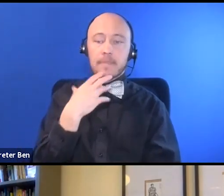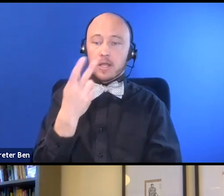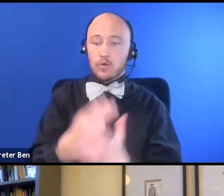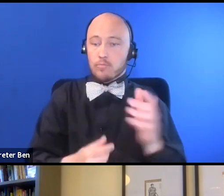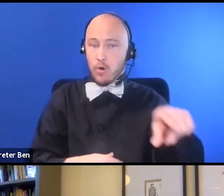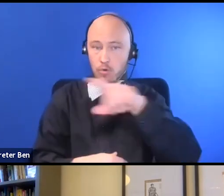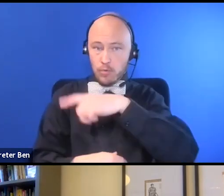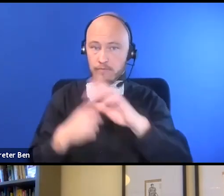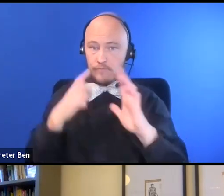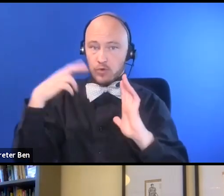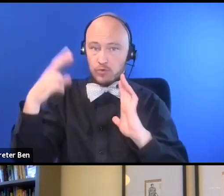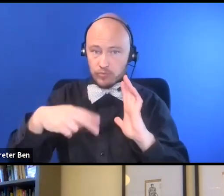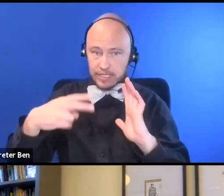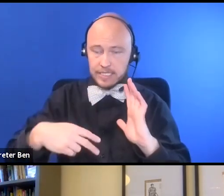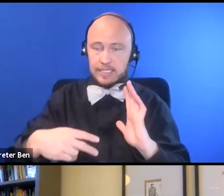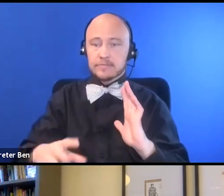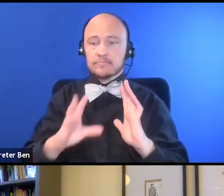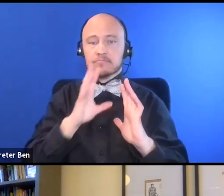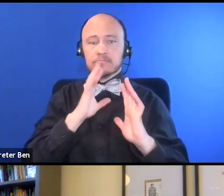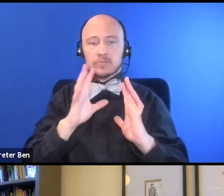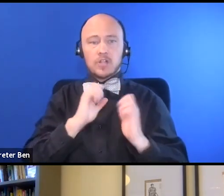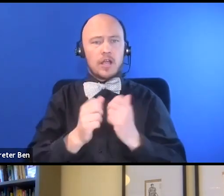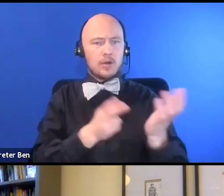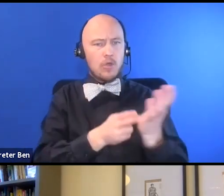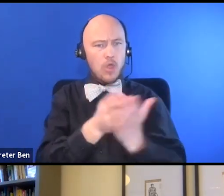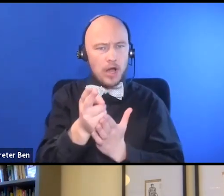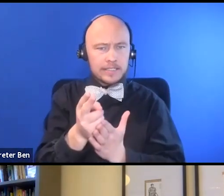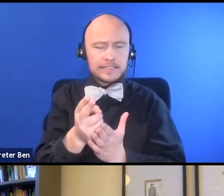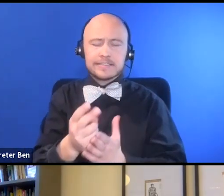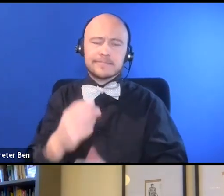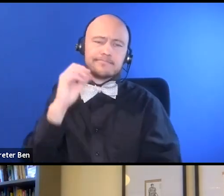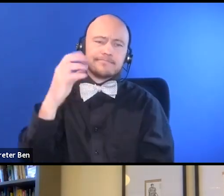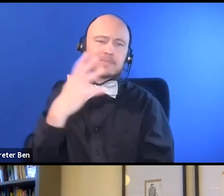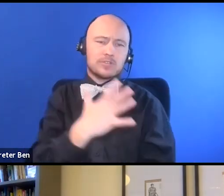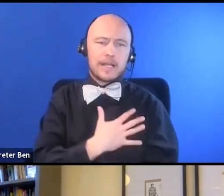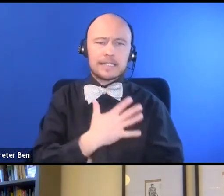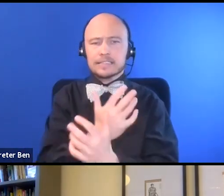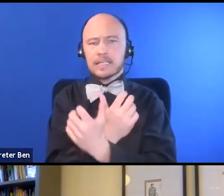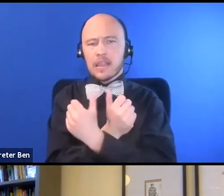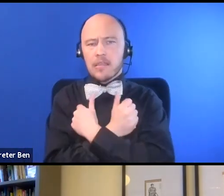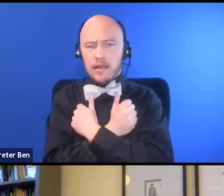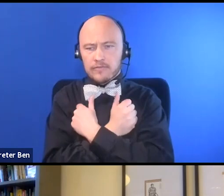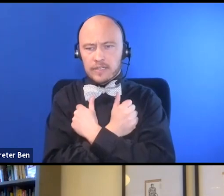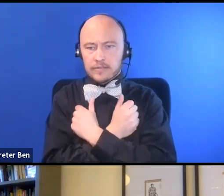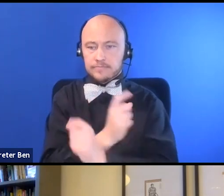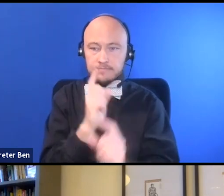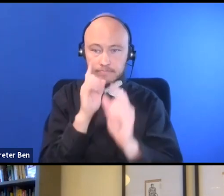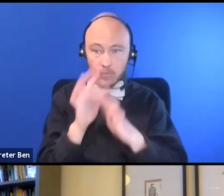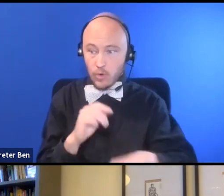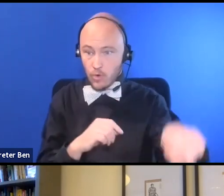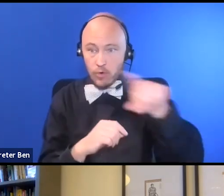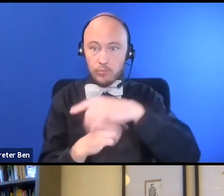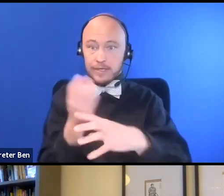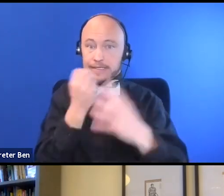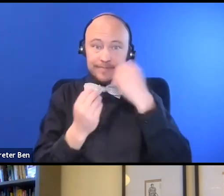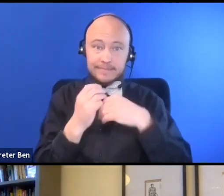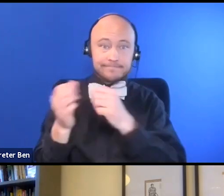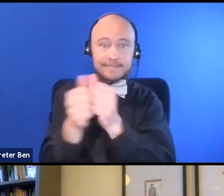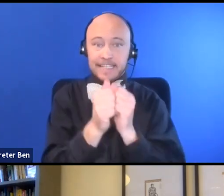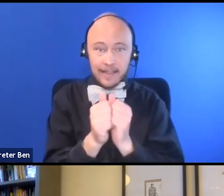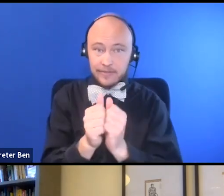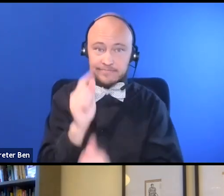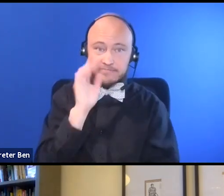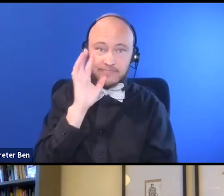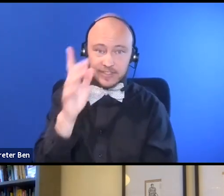readings and for talking with such honesty and grace and love. I hope we can all eat a meal together at some